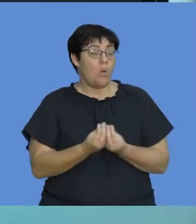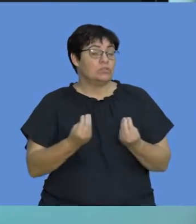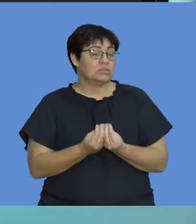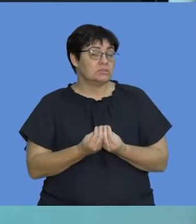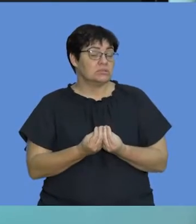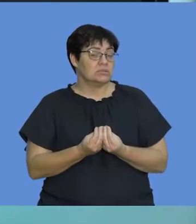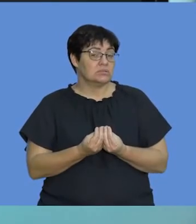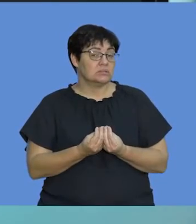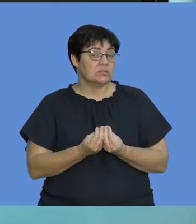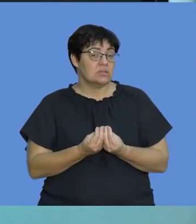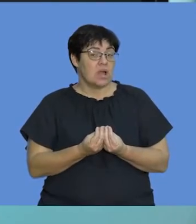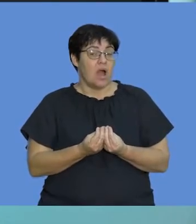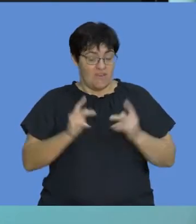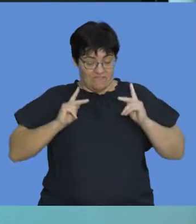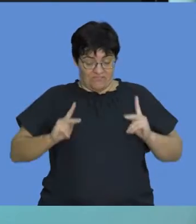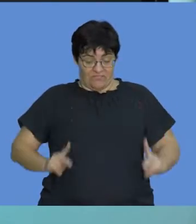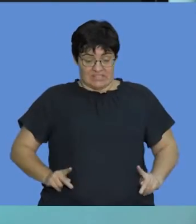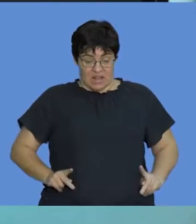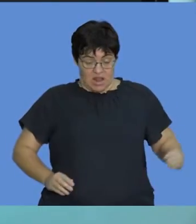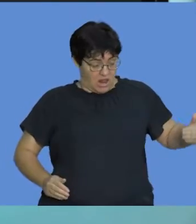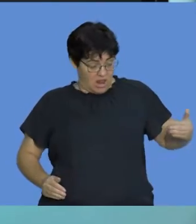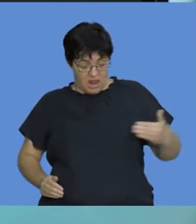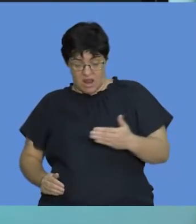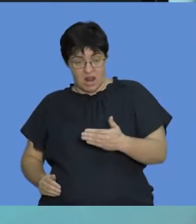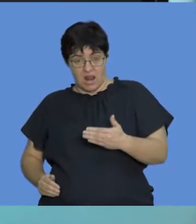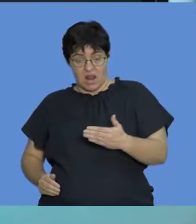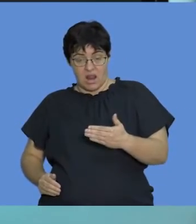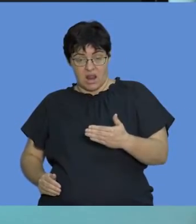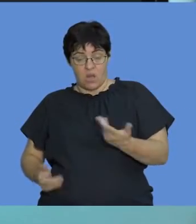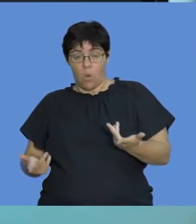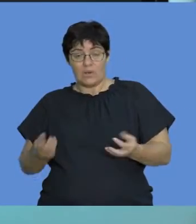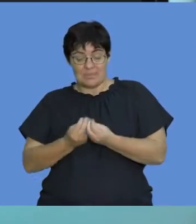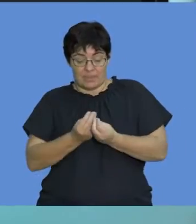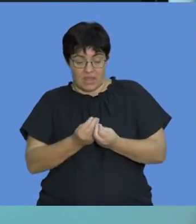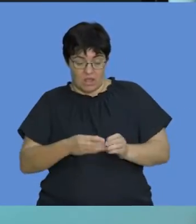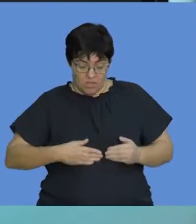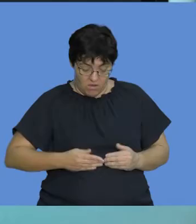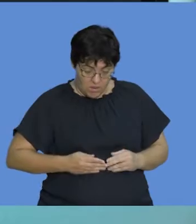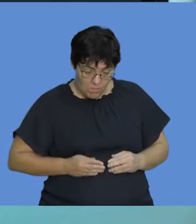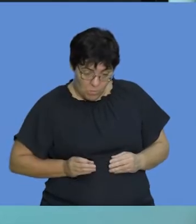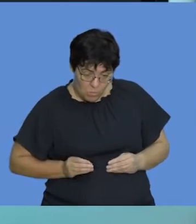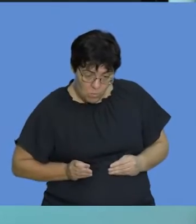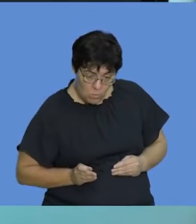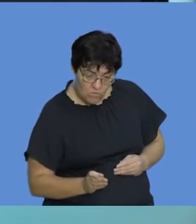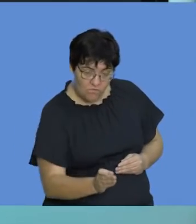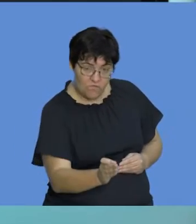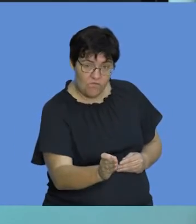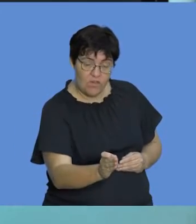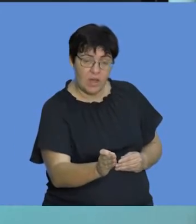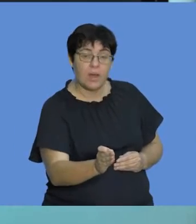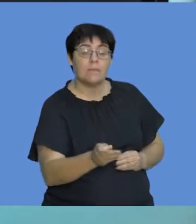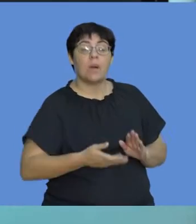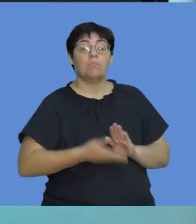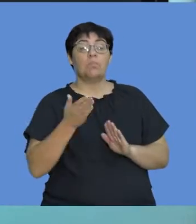not change its physical direction. So in other words, I could have something going forward, but the change